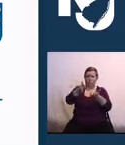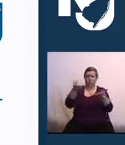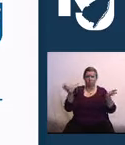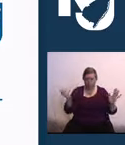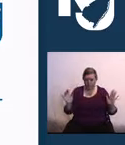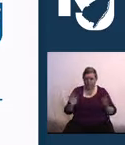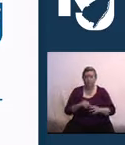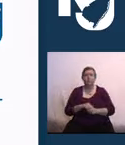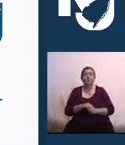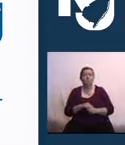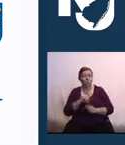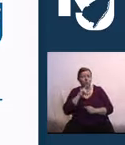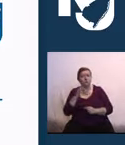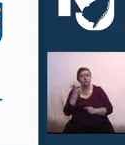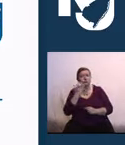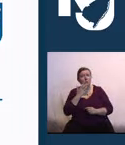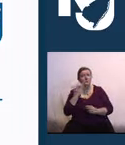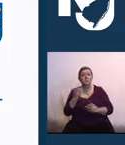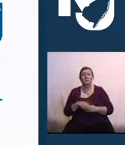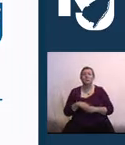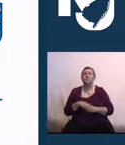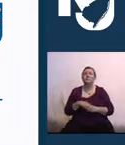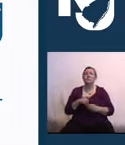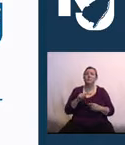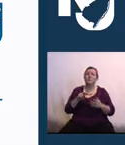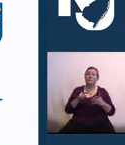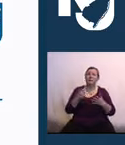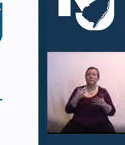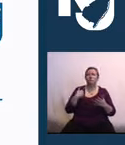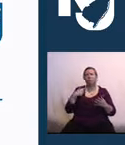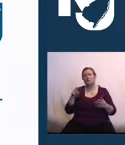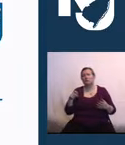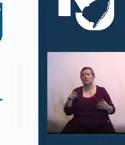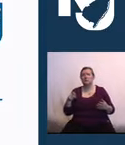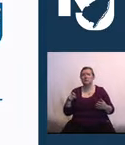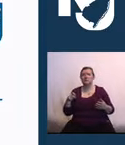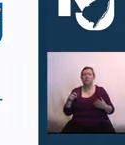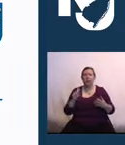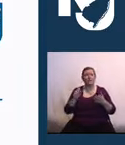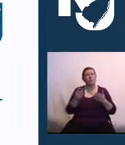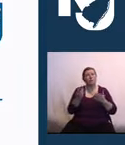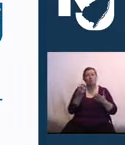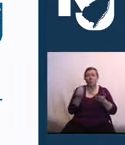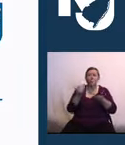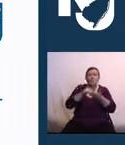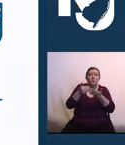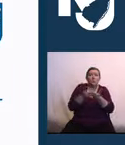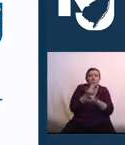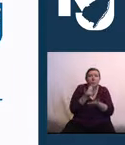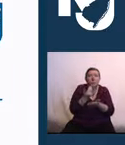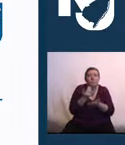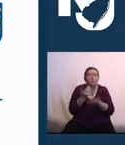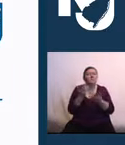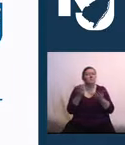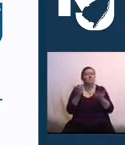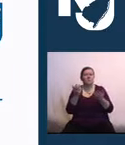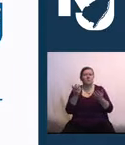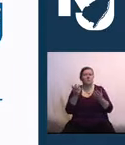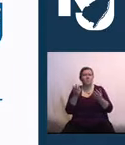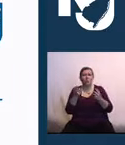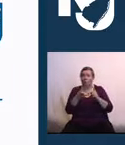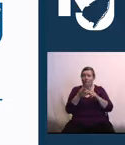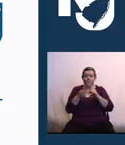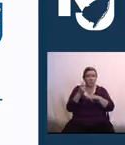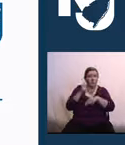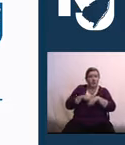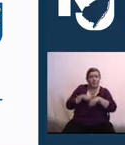again, whether you are looking to renew a current Get Covered New Jersey plan or are a first-time buyer, everything you need,